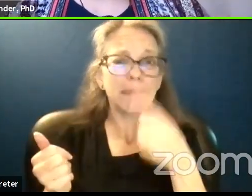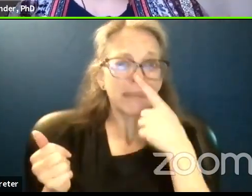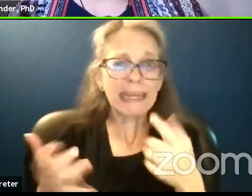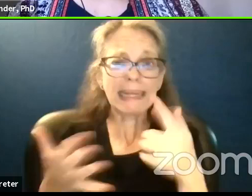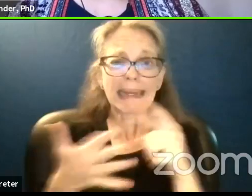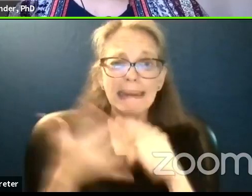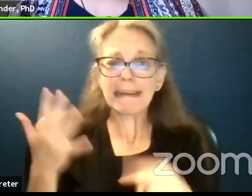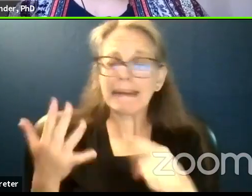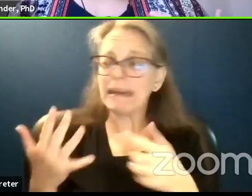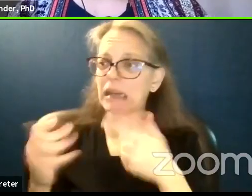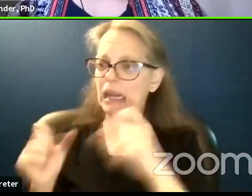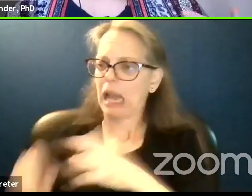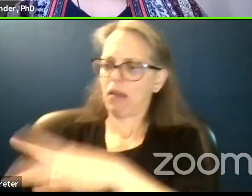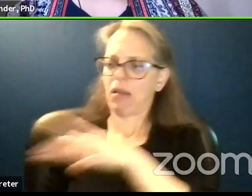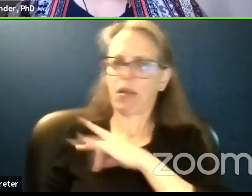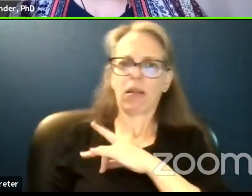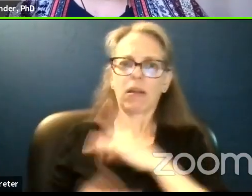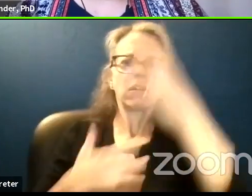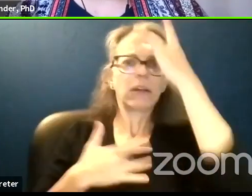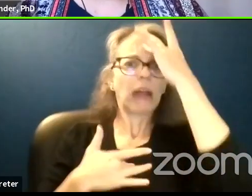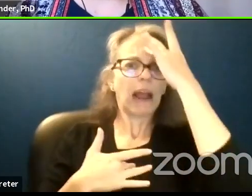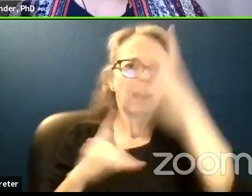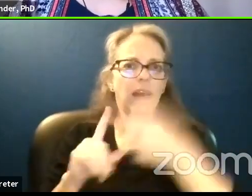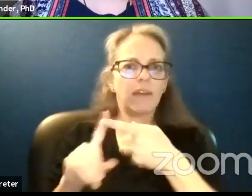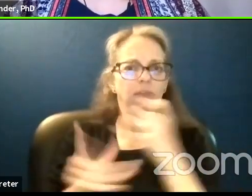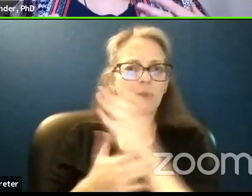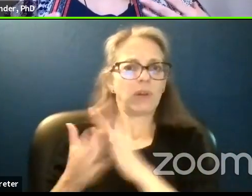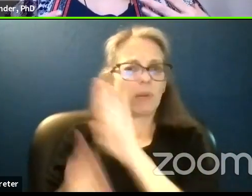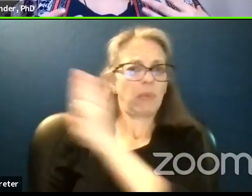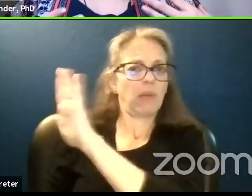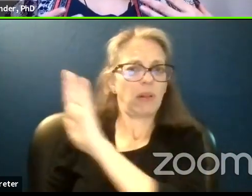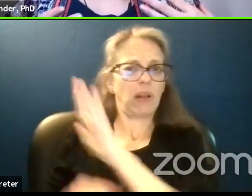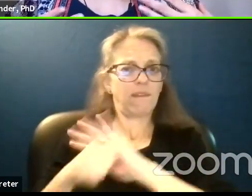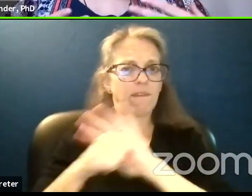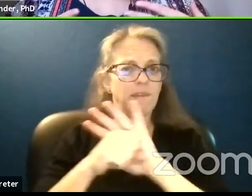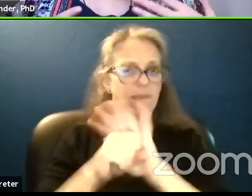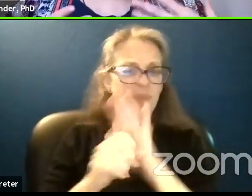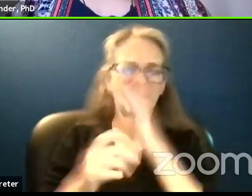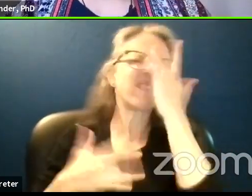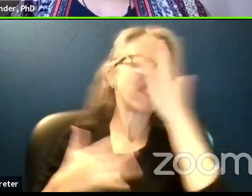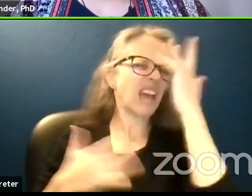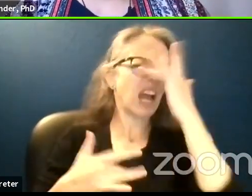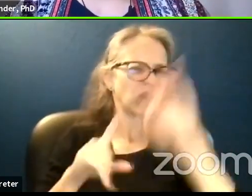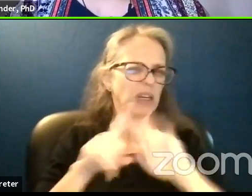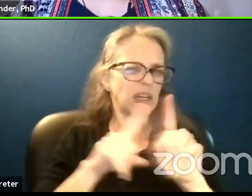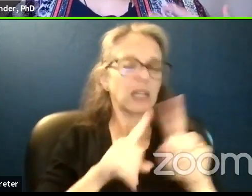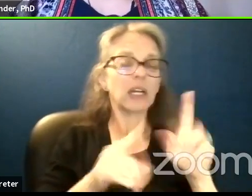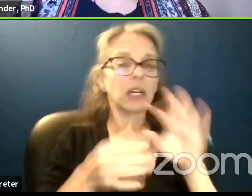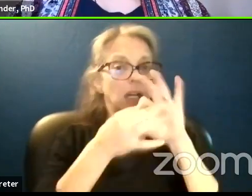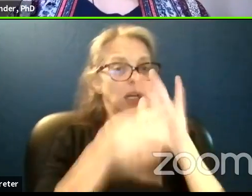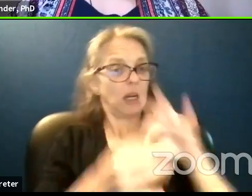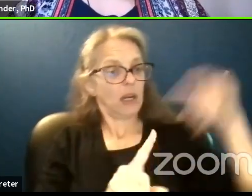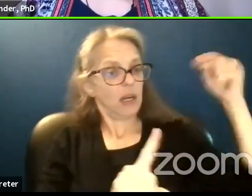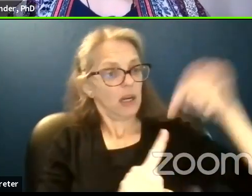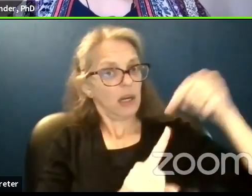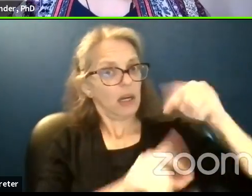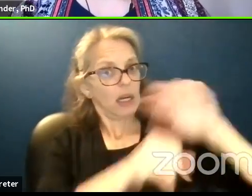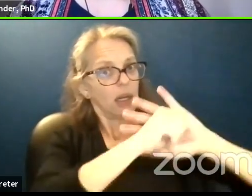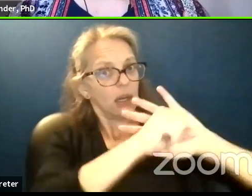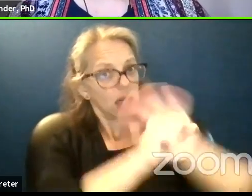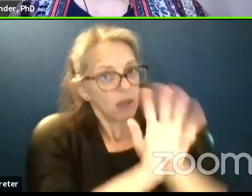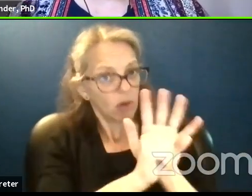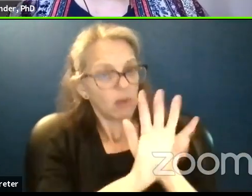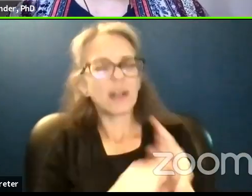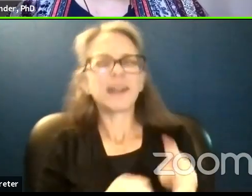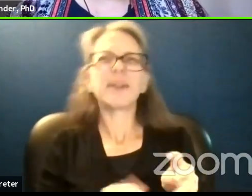we can get sick from some of these viruses. With the coronavirus, with this particular coronavirus,